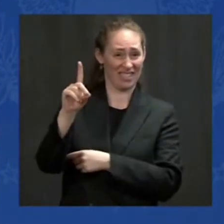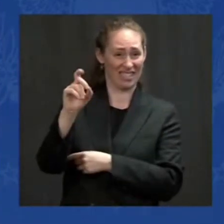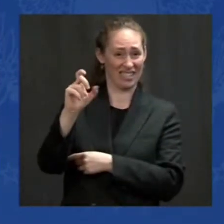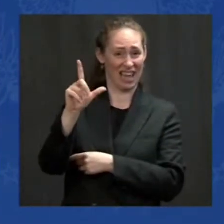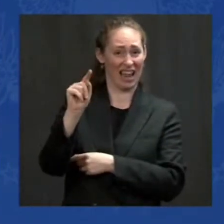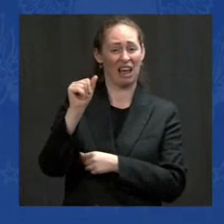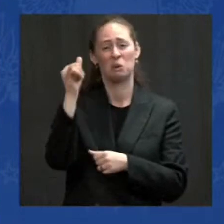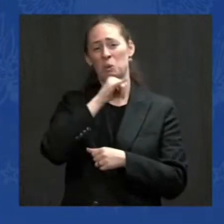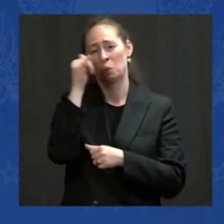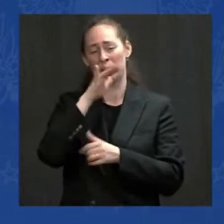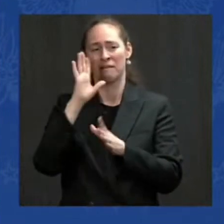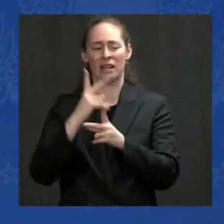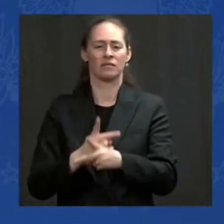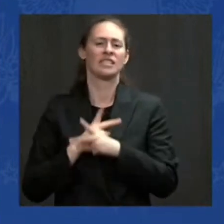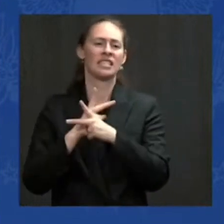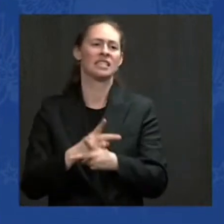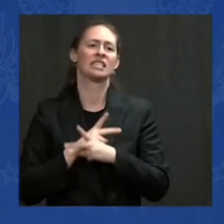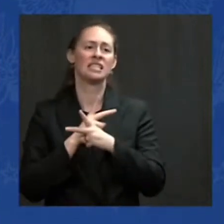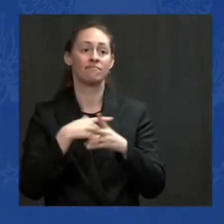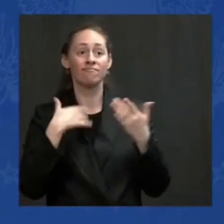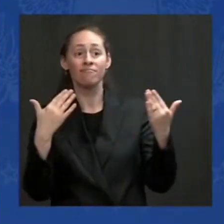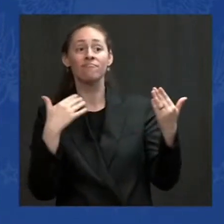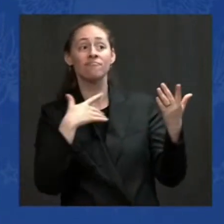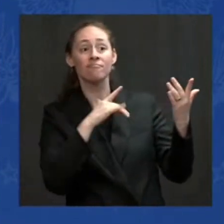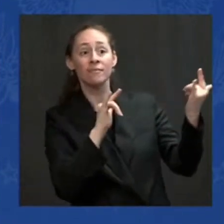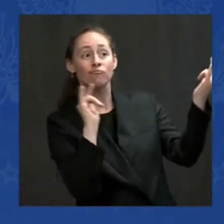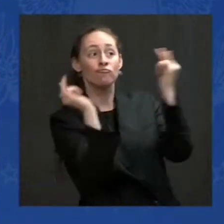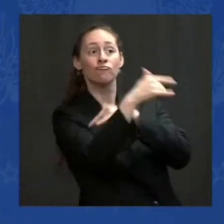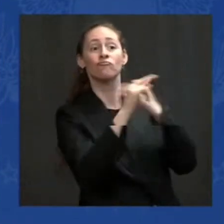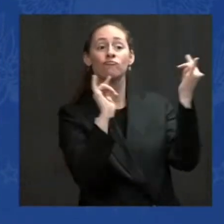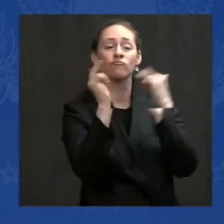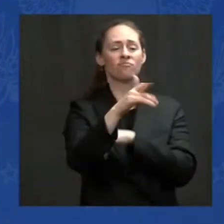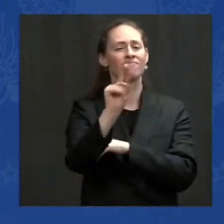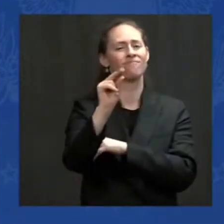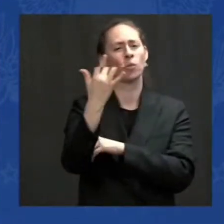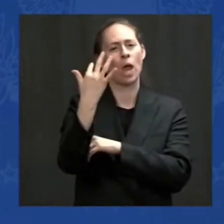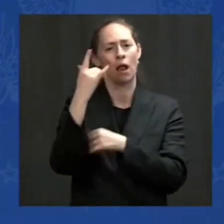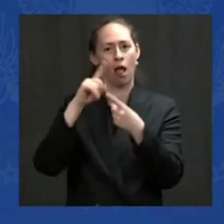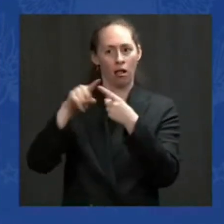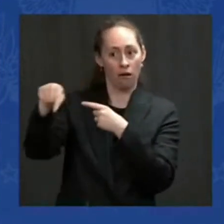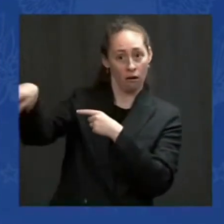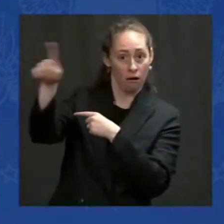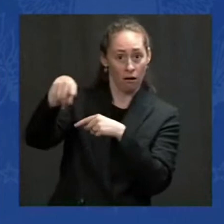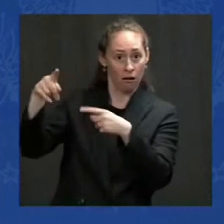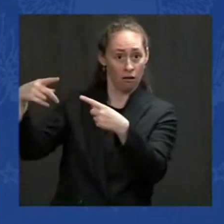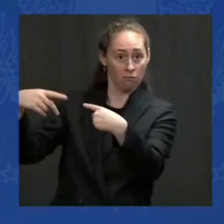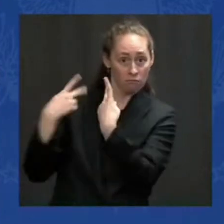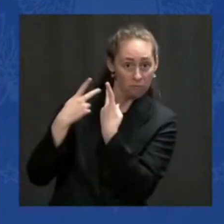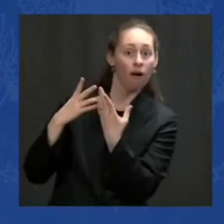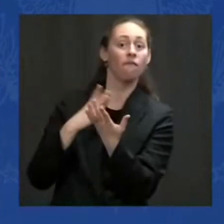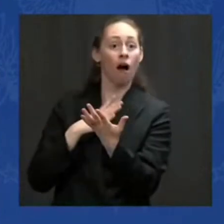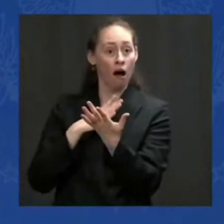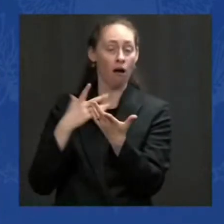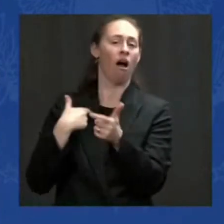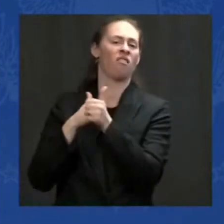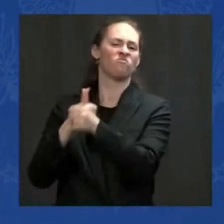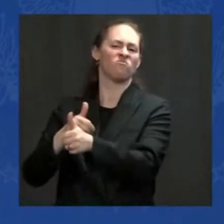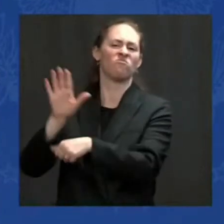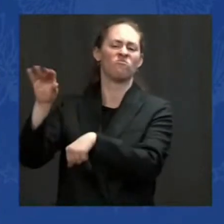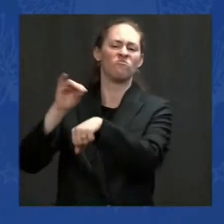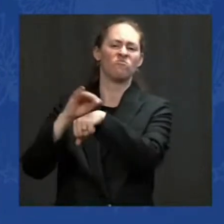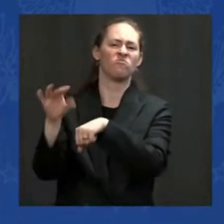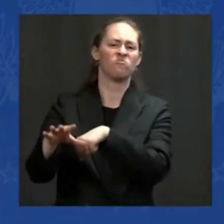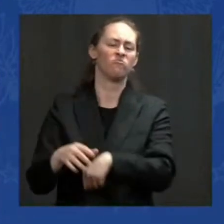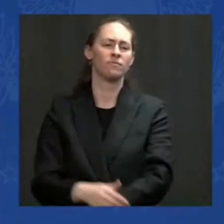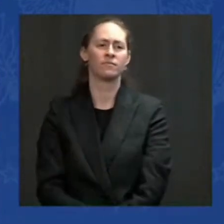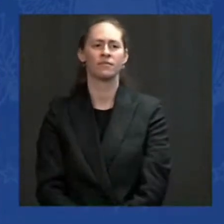we'll reopen when the health and medical experts believe it's safe to do so. Next question. Ann